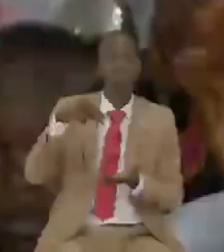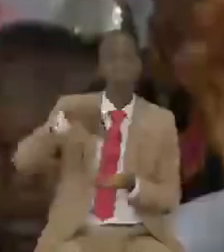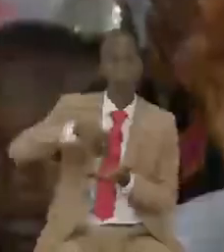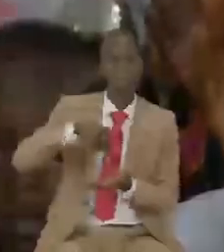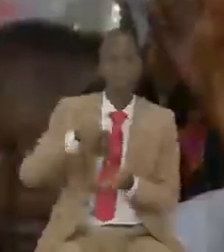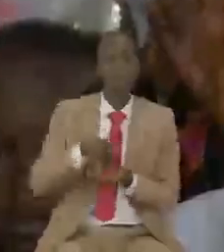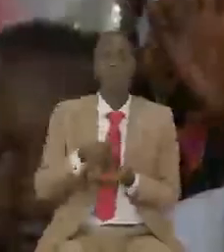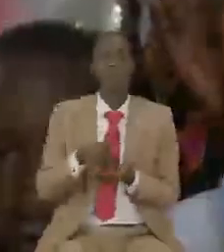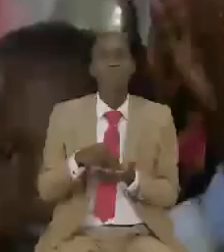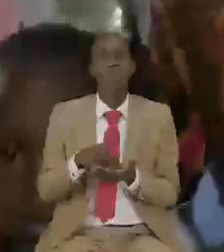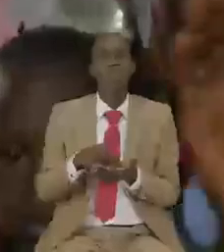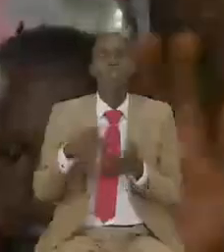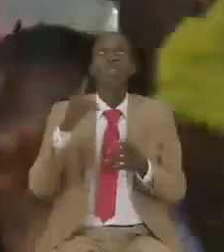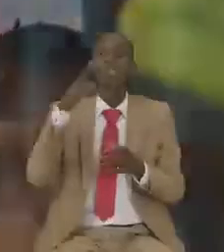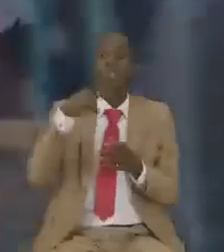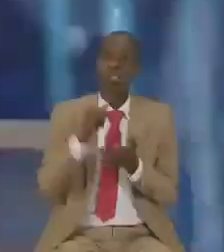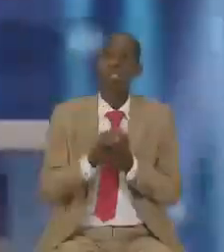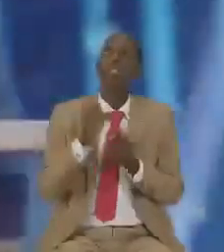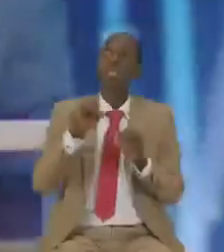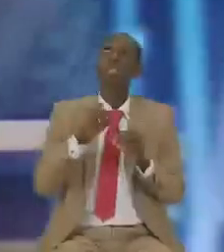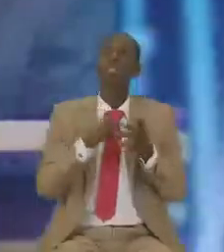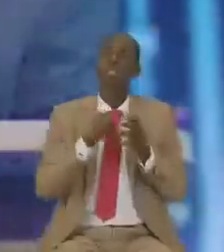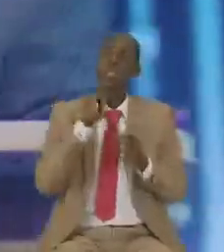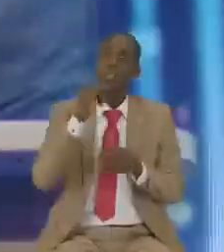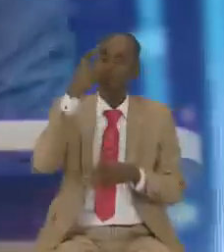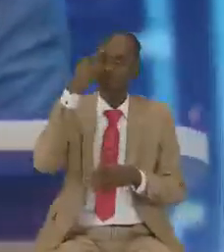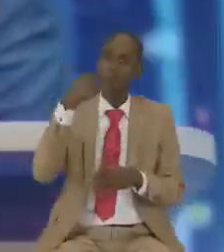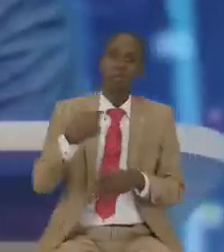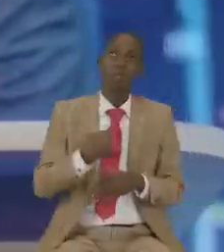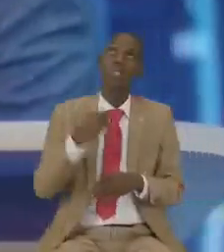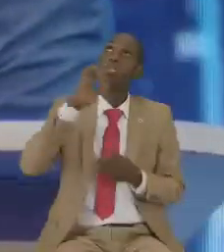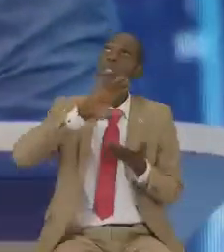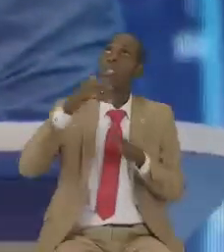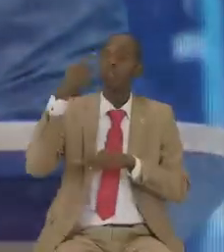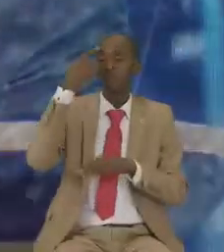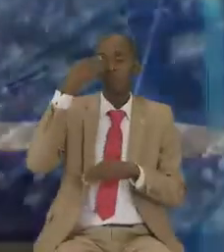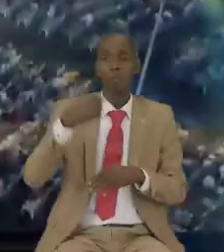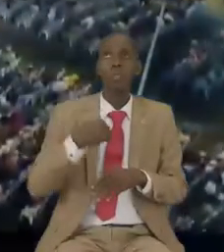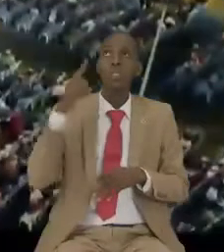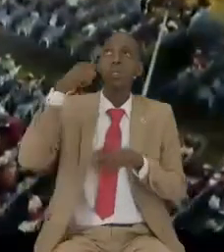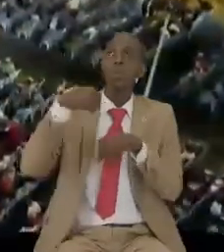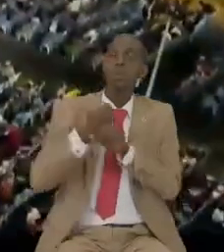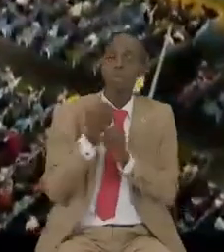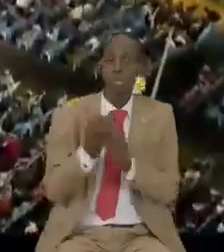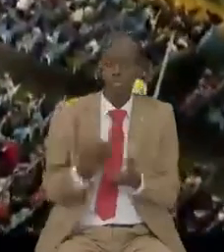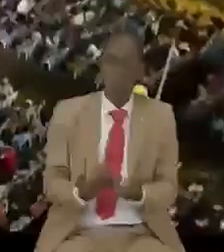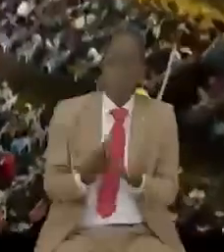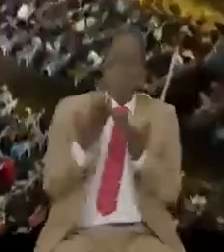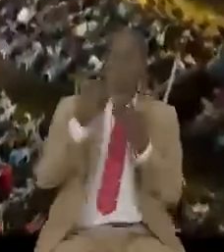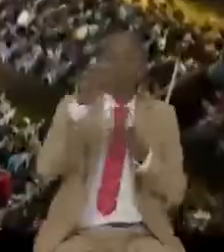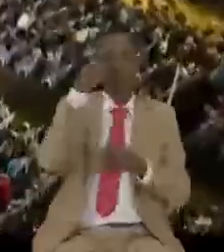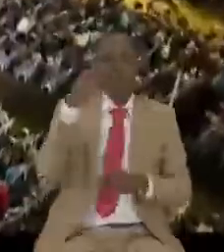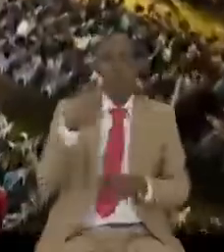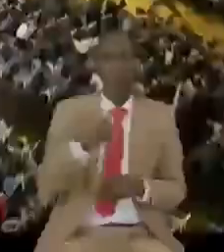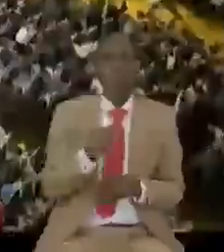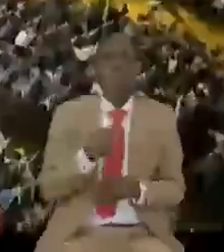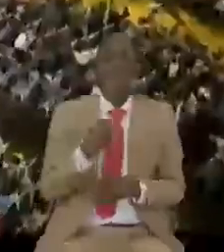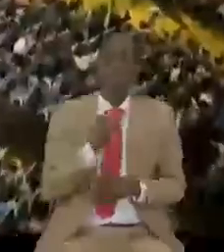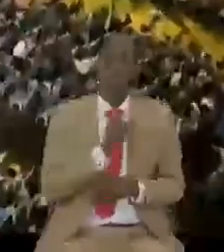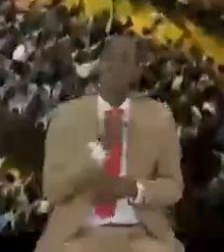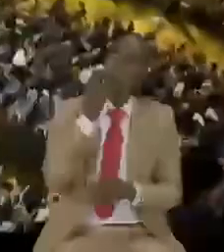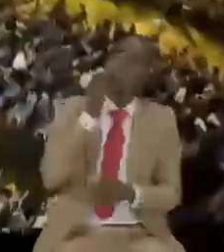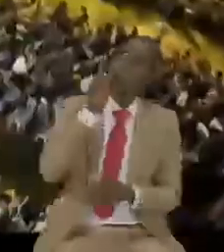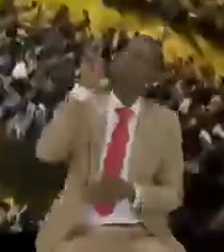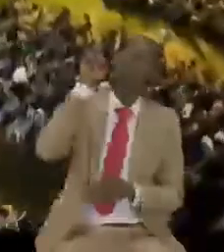me. He died for me. Yes, it's for me. He made a sacrifice for me. I behold him now,